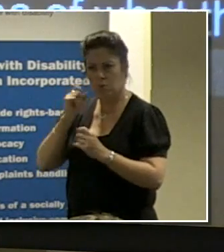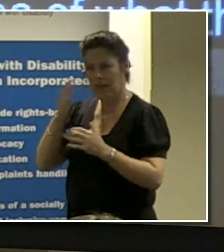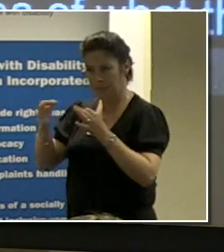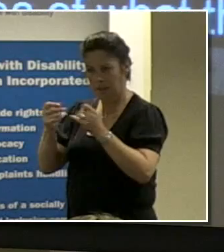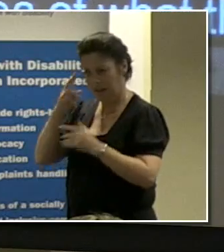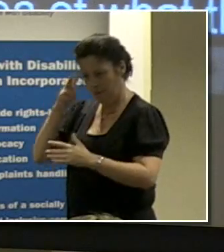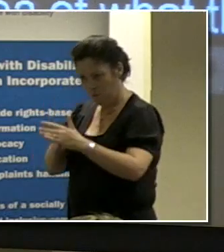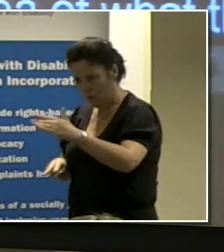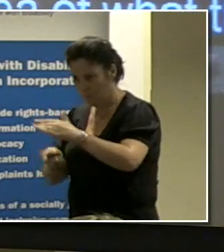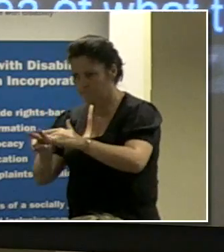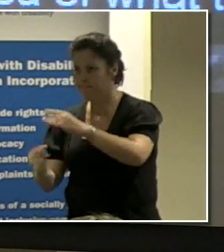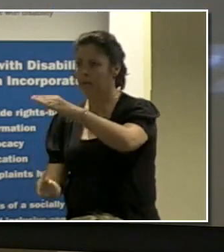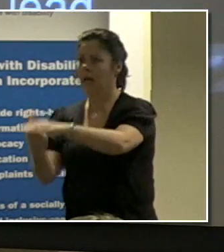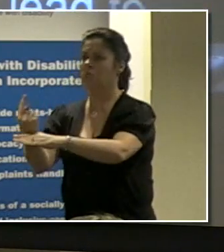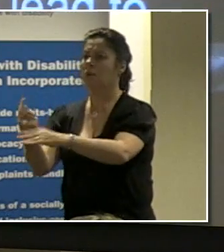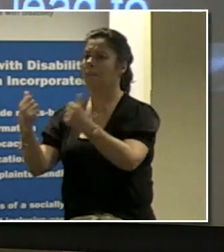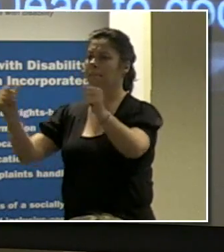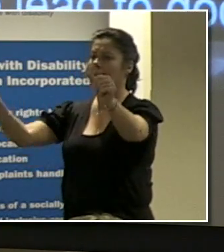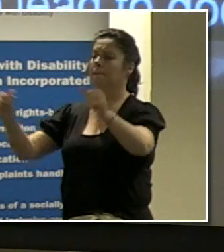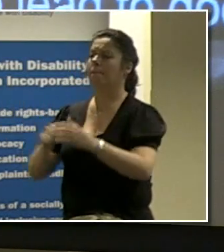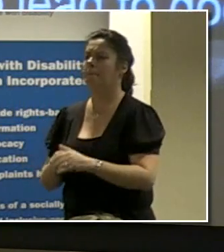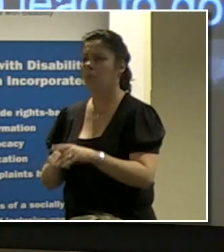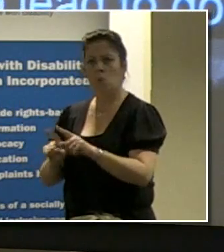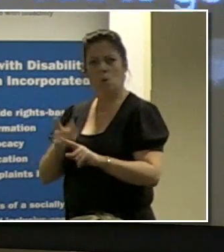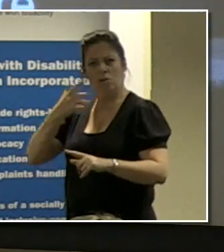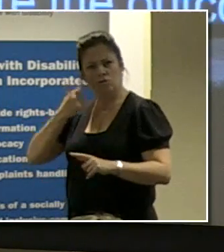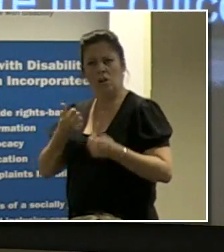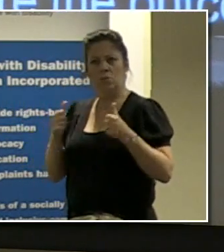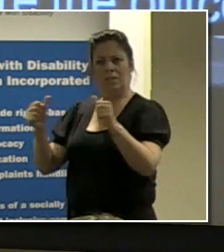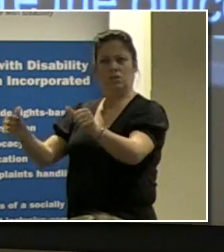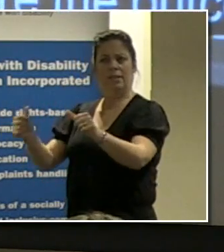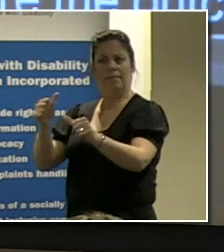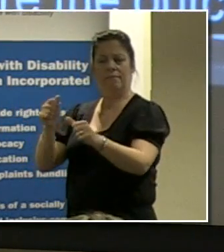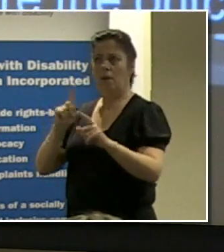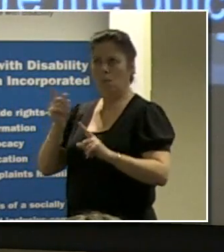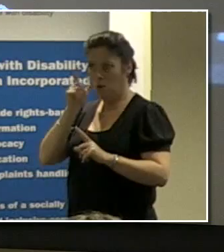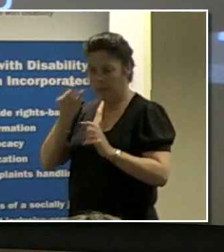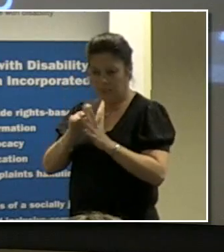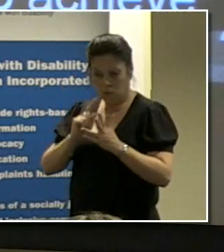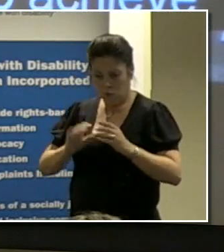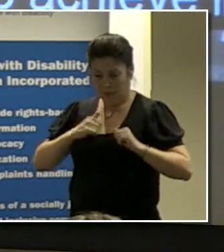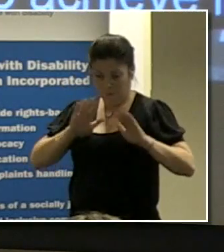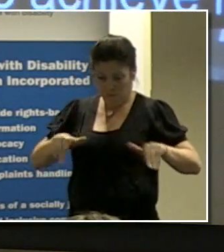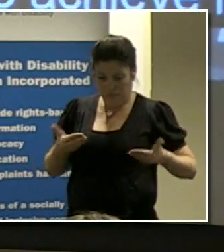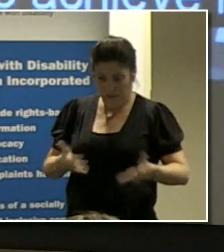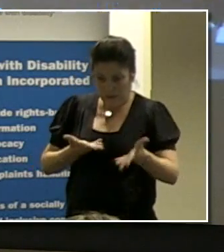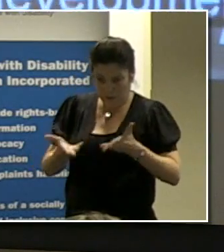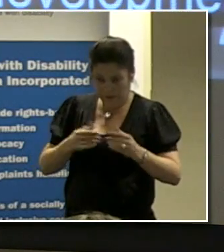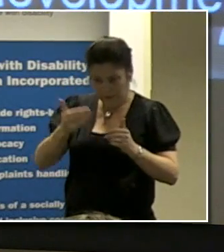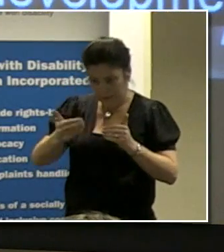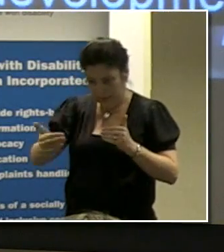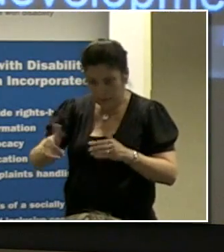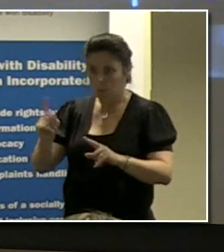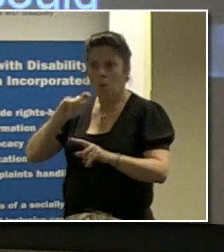what are the outcomes we're trying to achieve in terms of the development milestones, and what could we expect to see? And the third